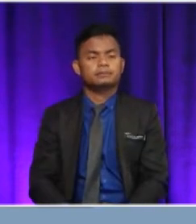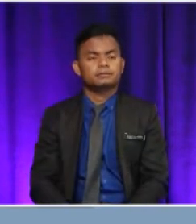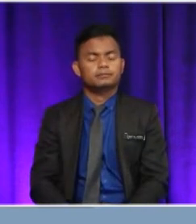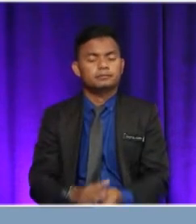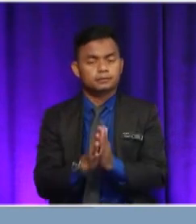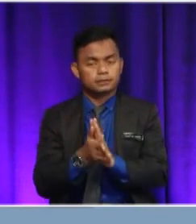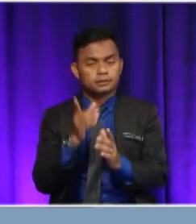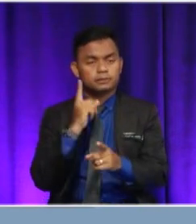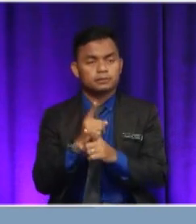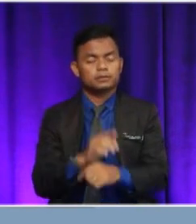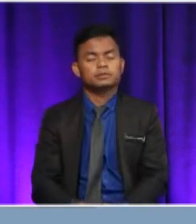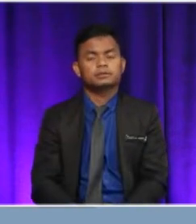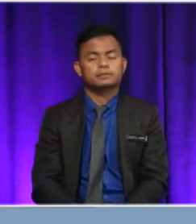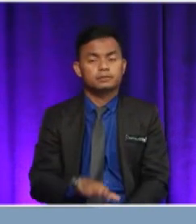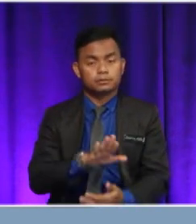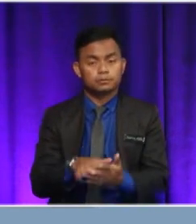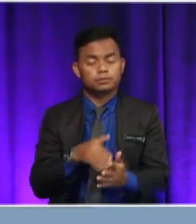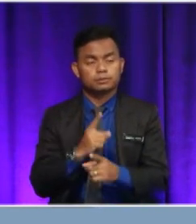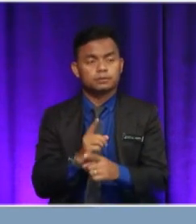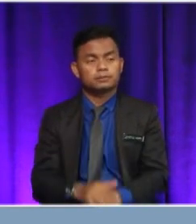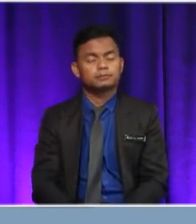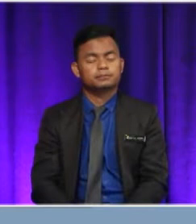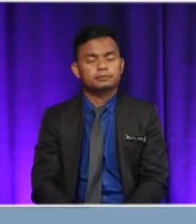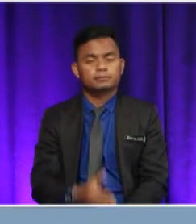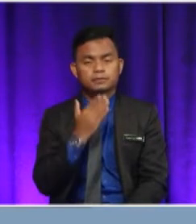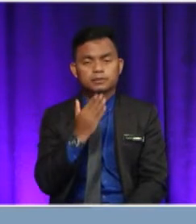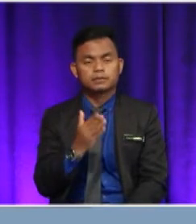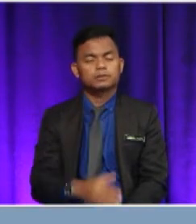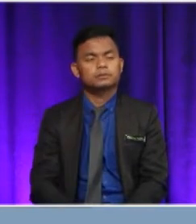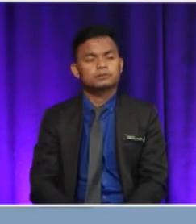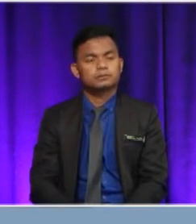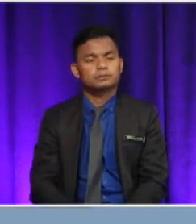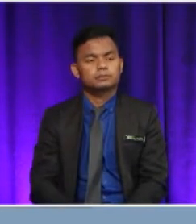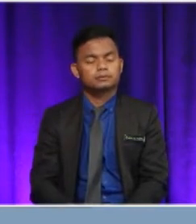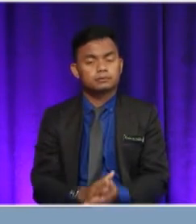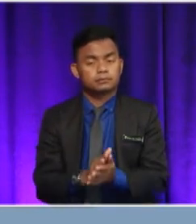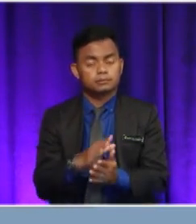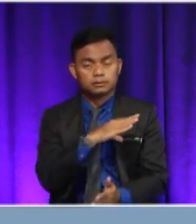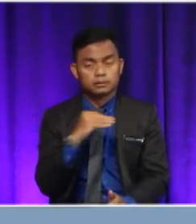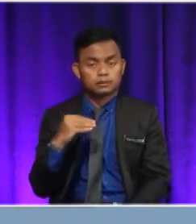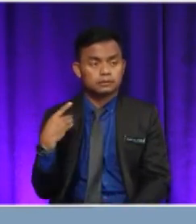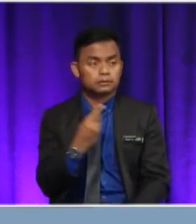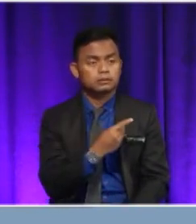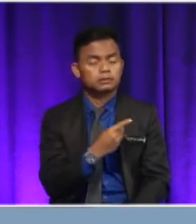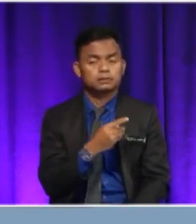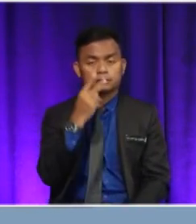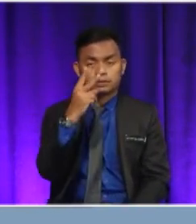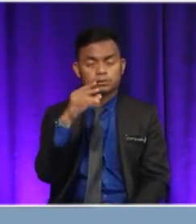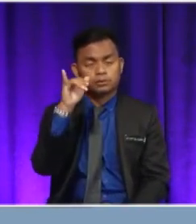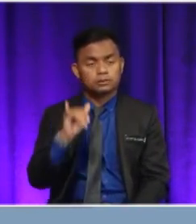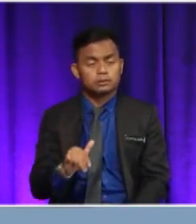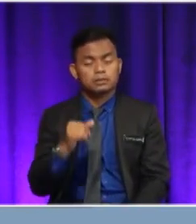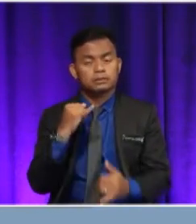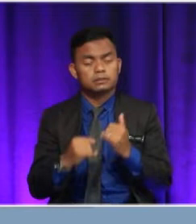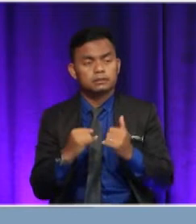statement is actually correct, right? Okay, thank you, Adriana. And we have got the final statement D. Could someone tell